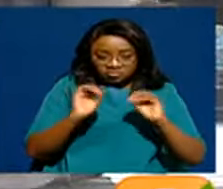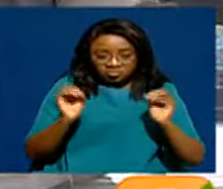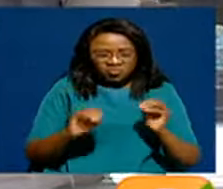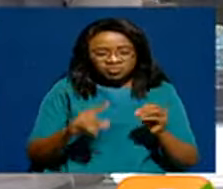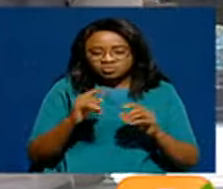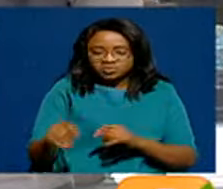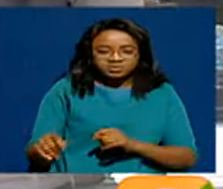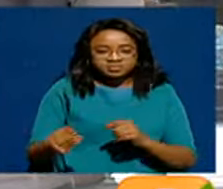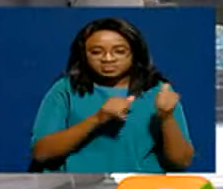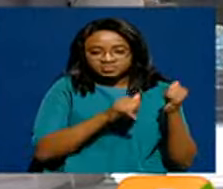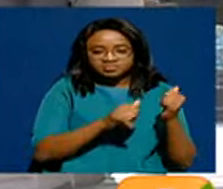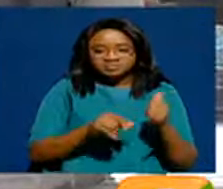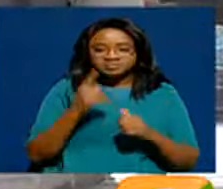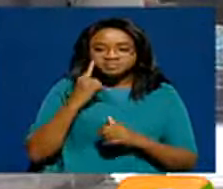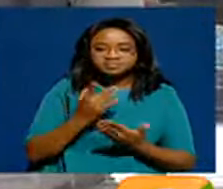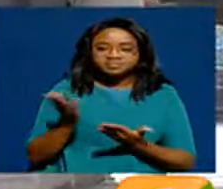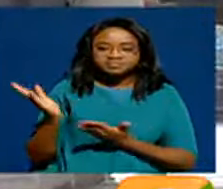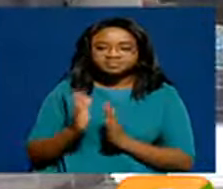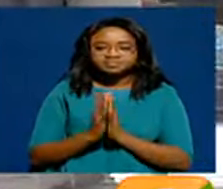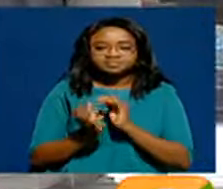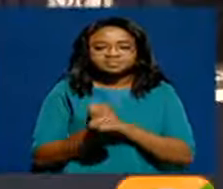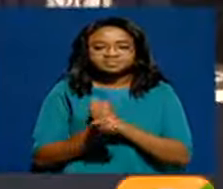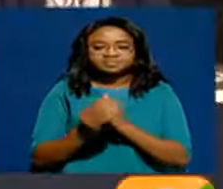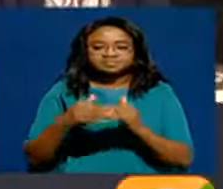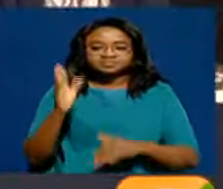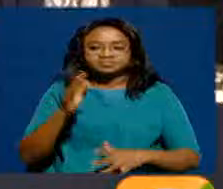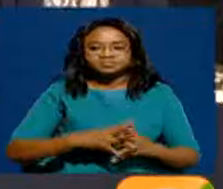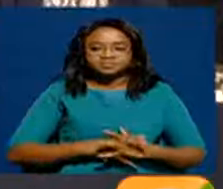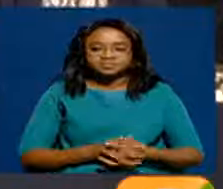2 weeks. Kamau Mwangi reports.